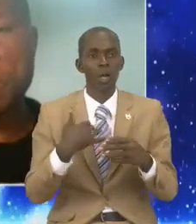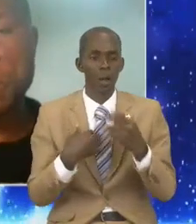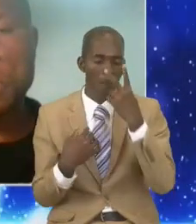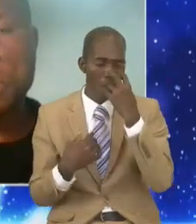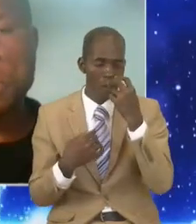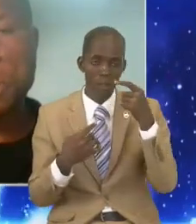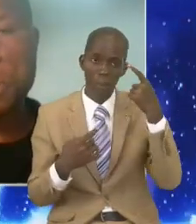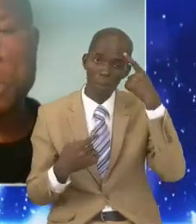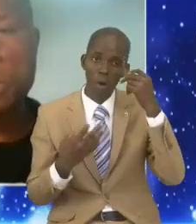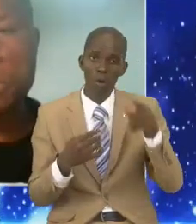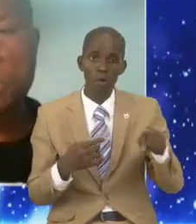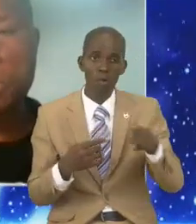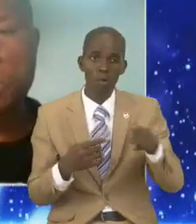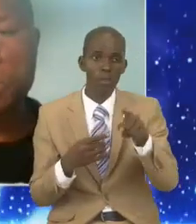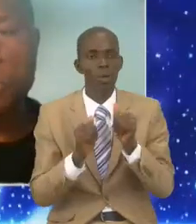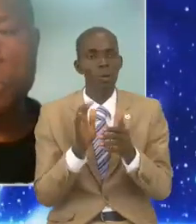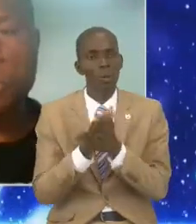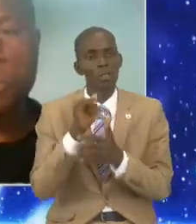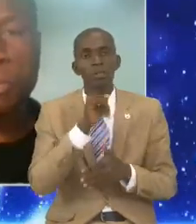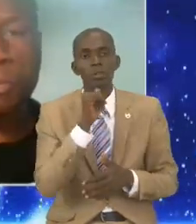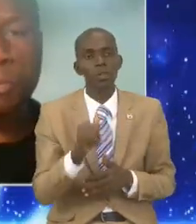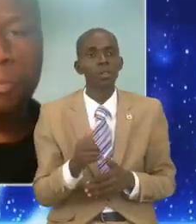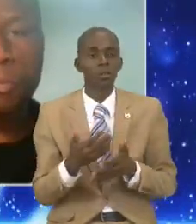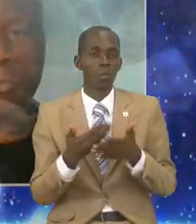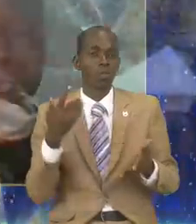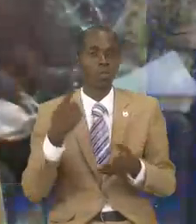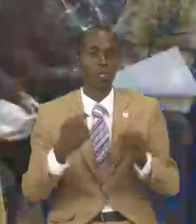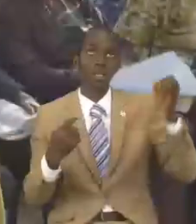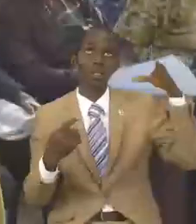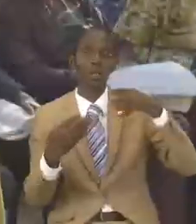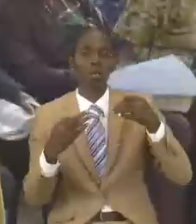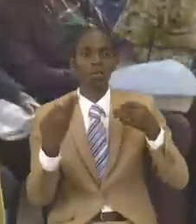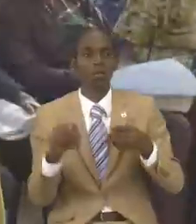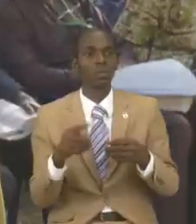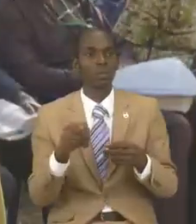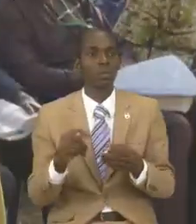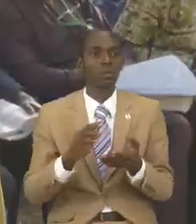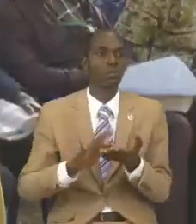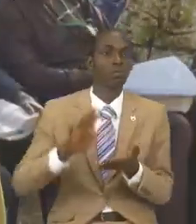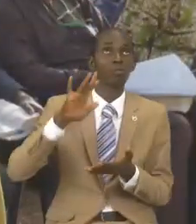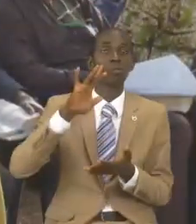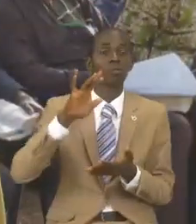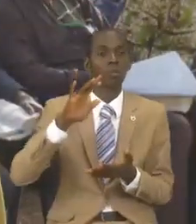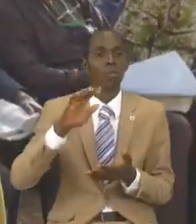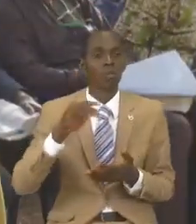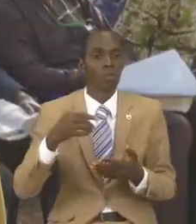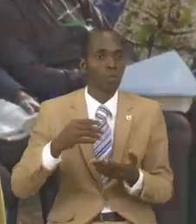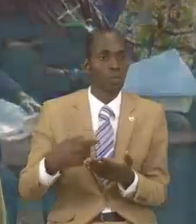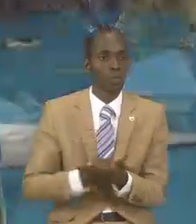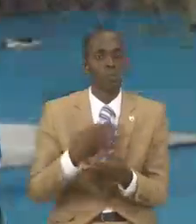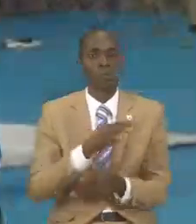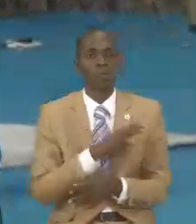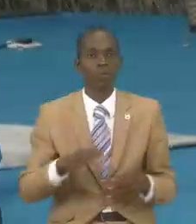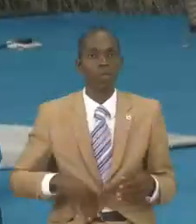not, lest the light of the glorious gospel of Christ, who is the image of God,